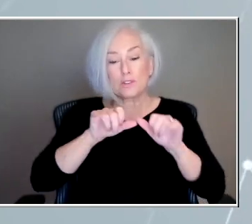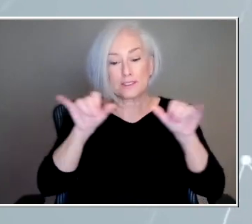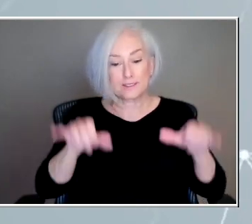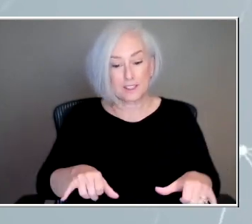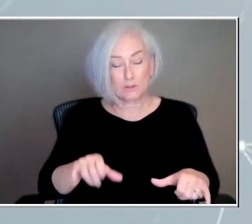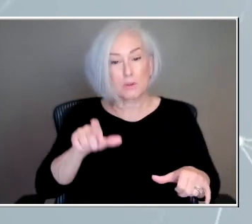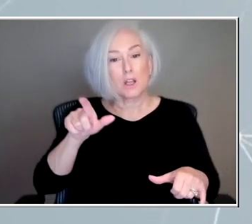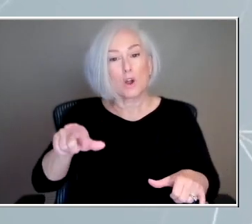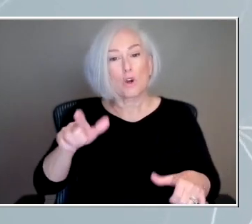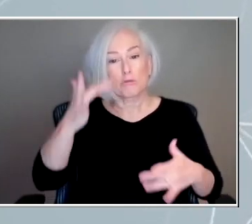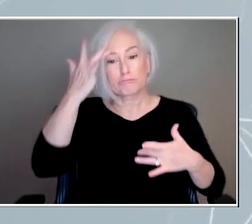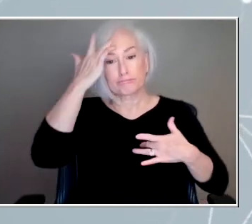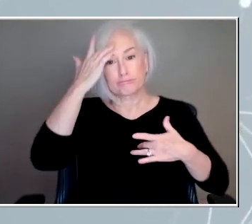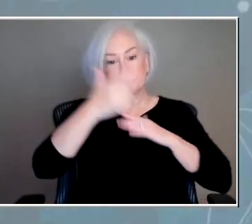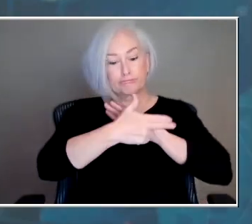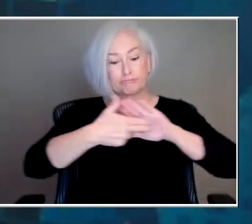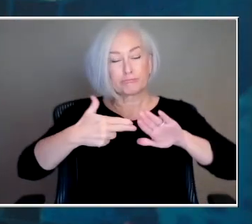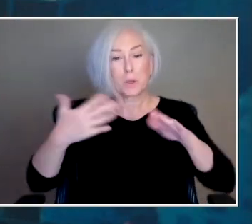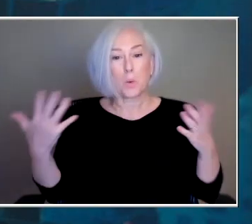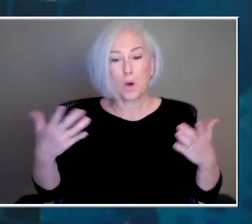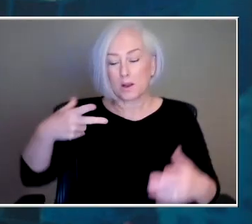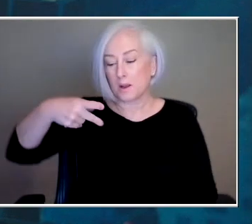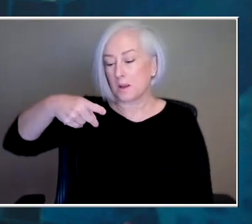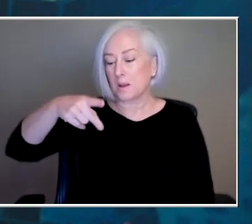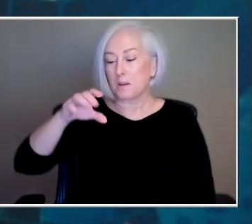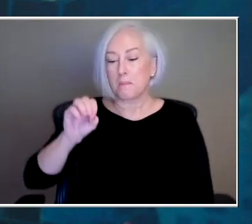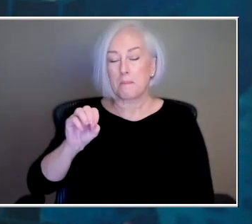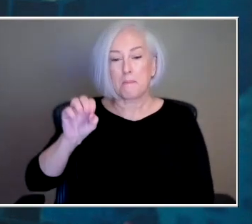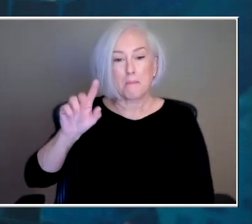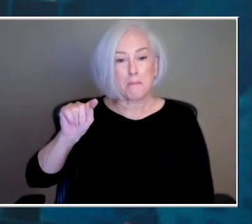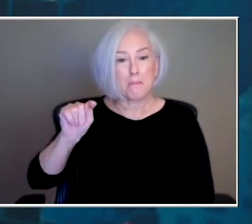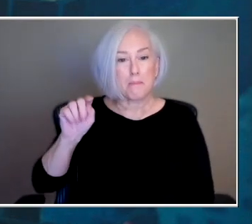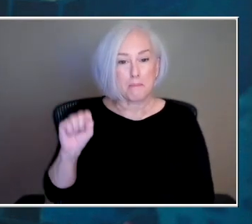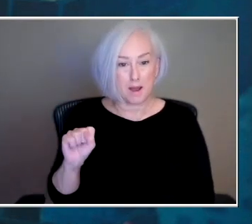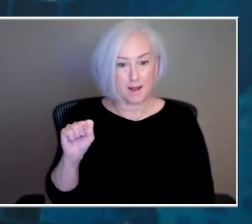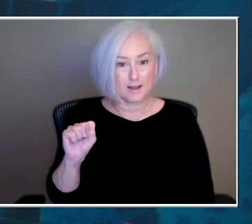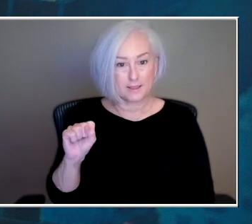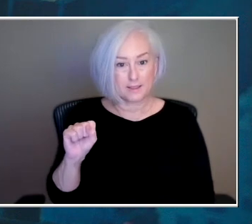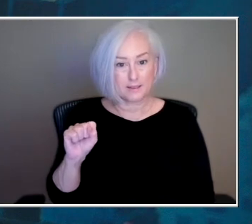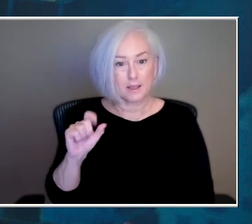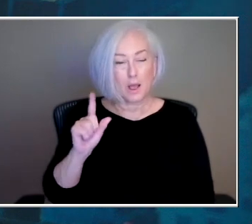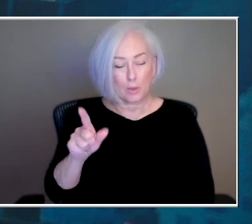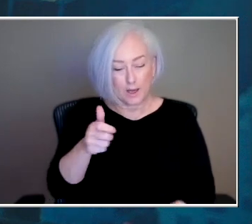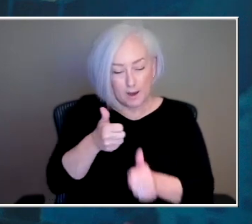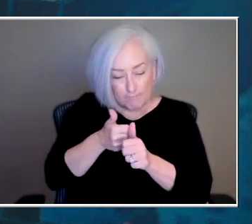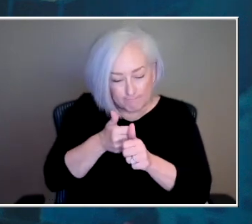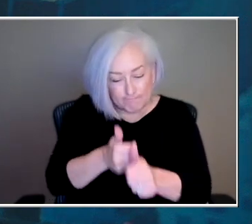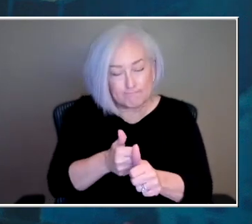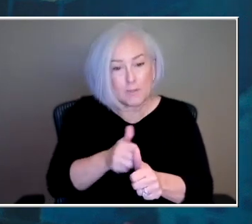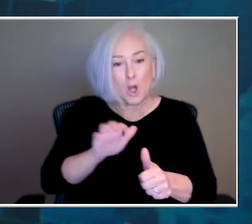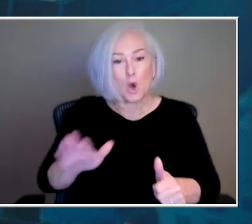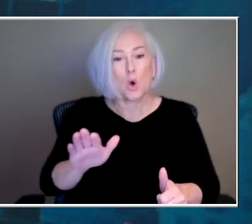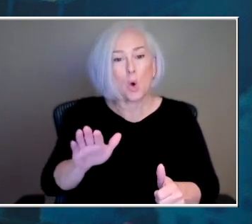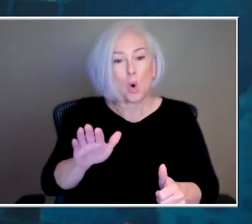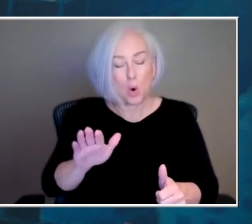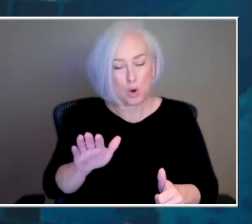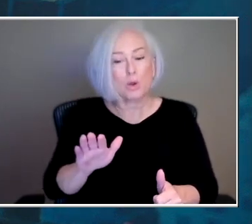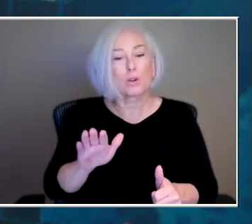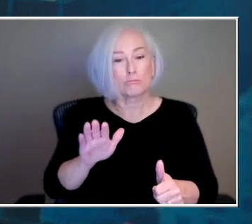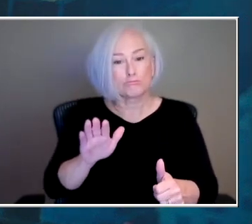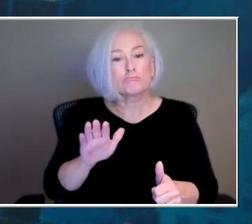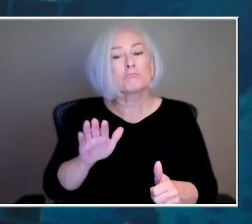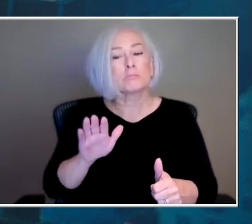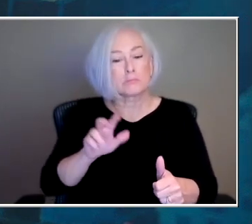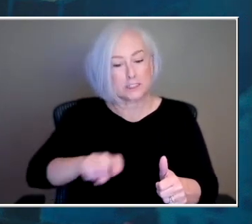called POTS. We have been following Mikayla's journey closely since that diagnosis, and her symptoms have